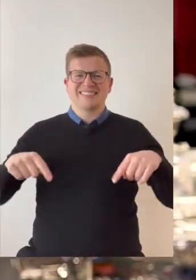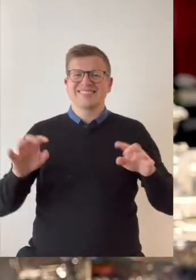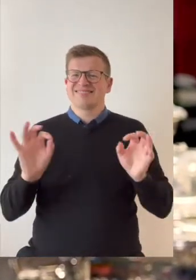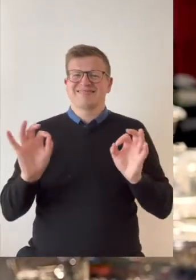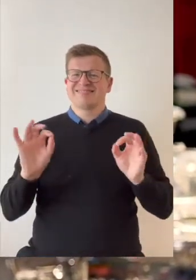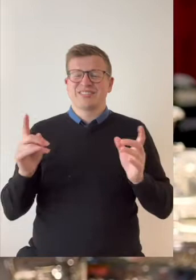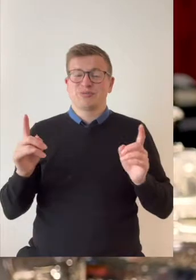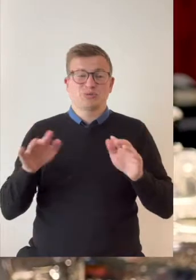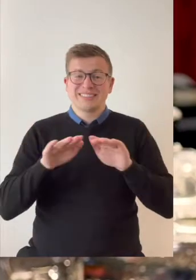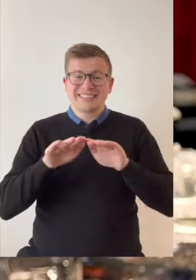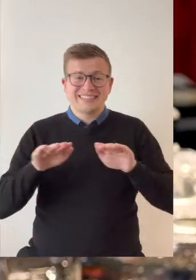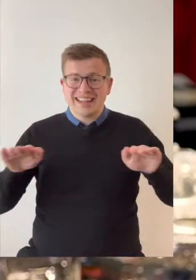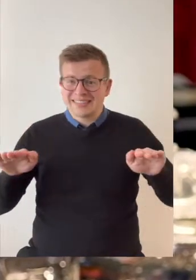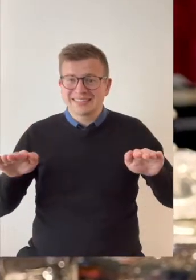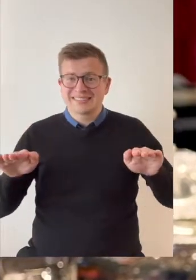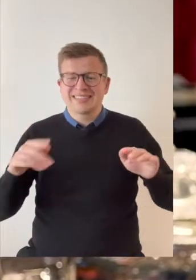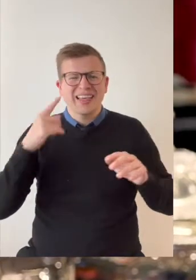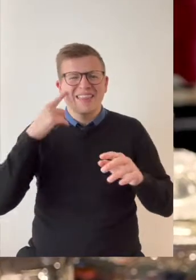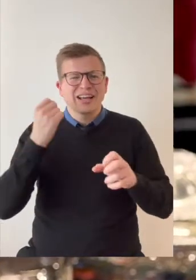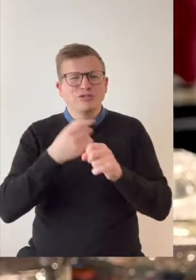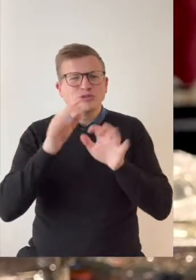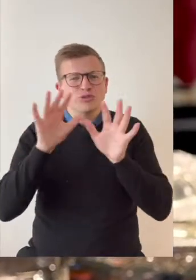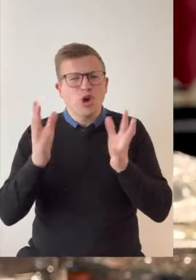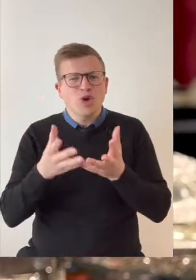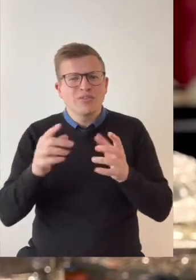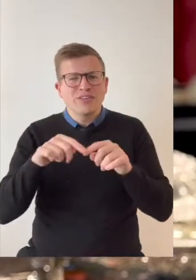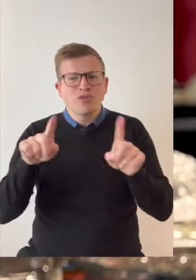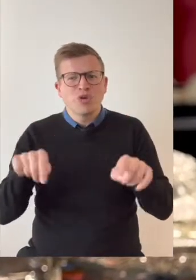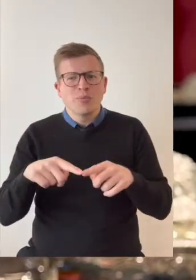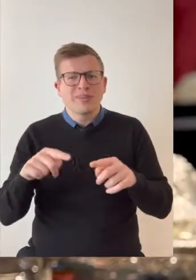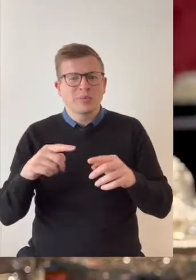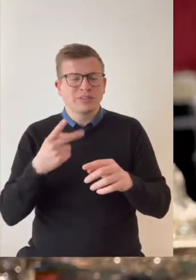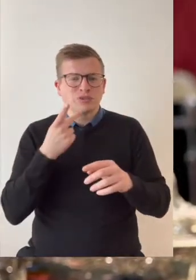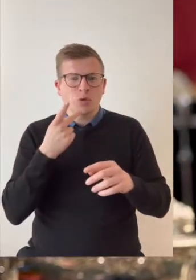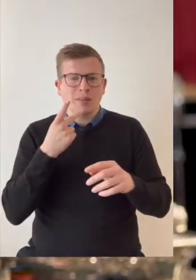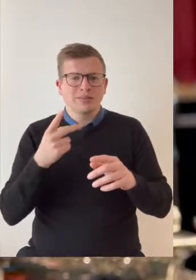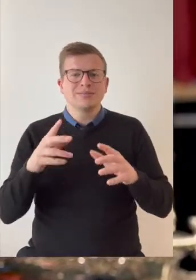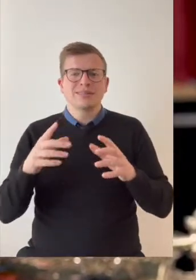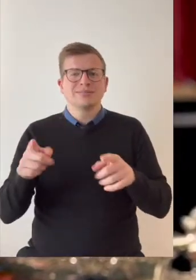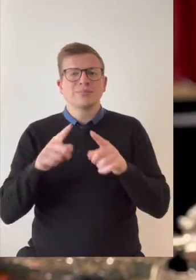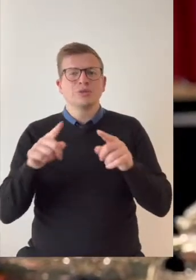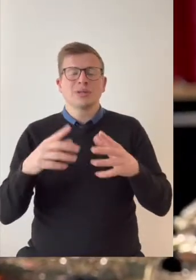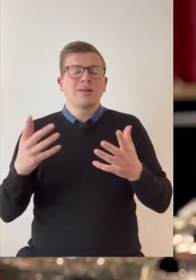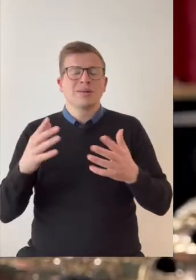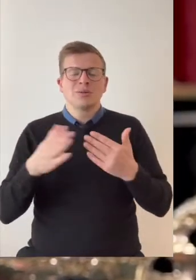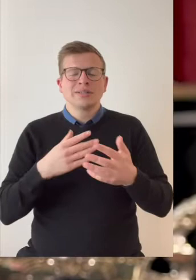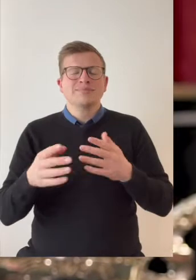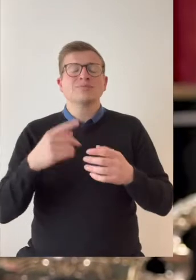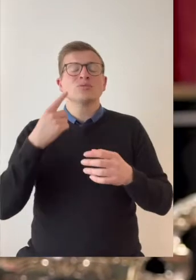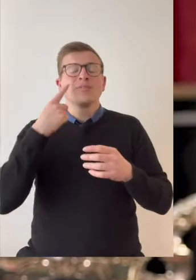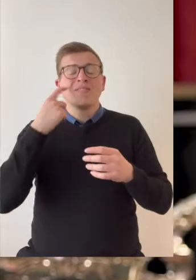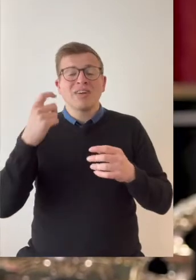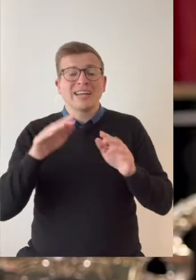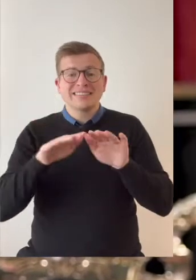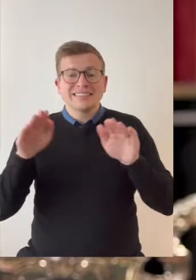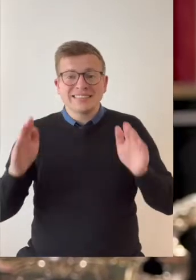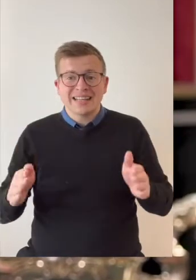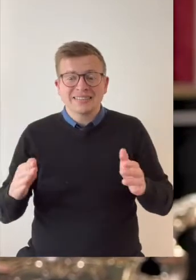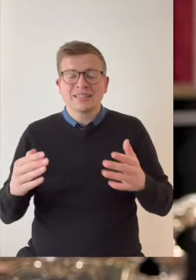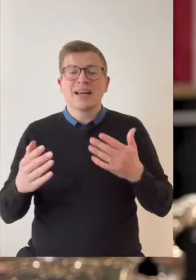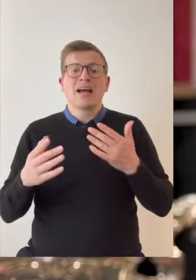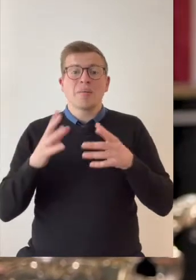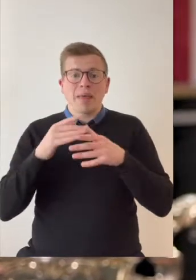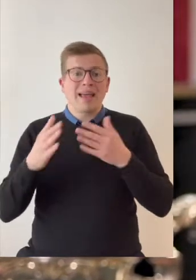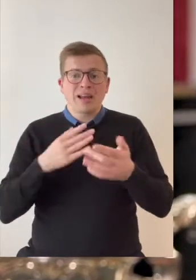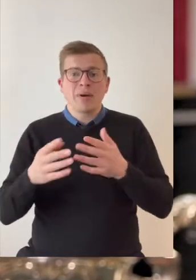nothing. It was just desk. I think it was the geography room that we used, and it doubled as the music. So we used to find a desk and play. Anyway,